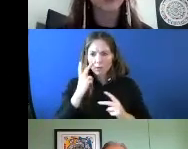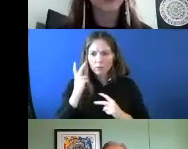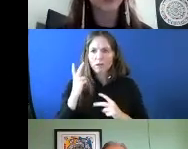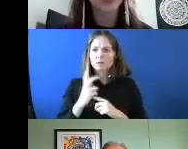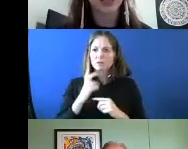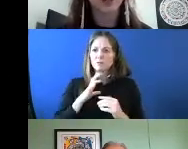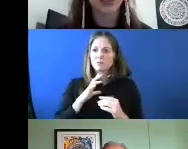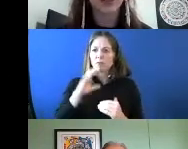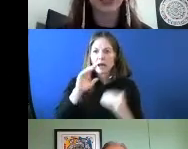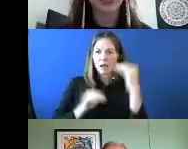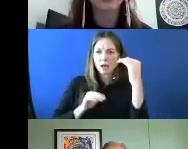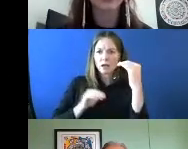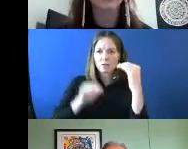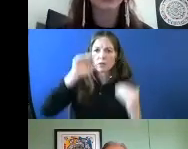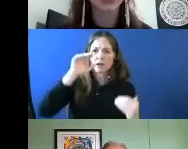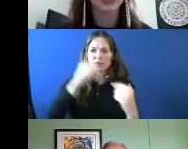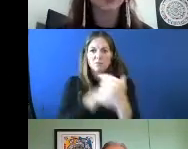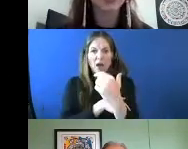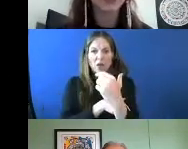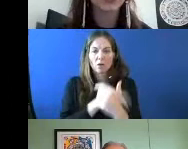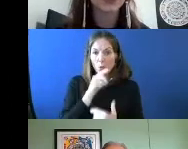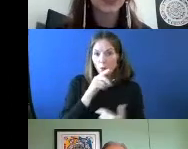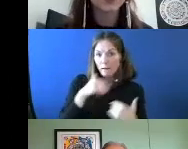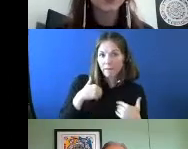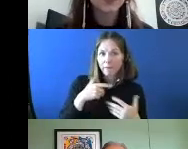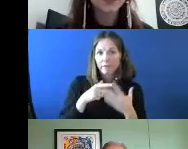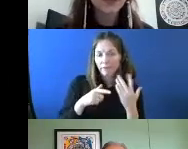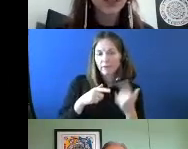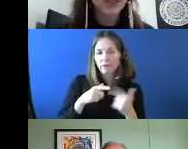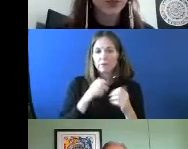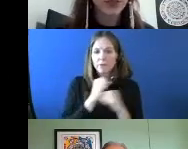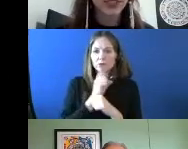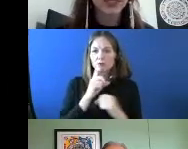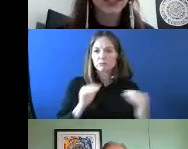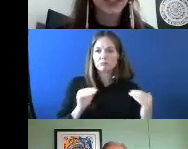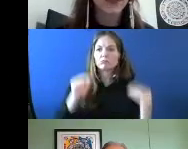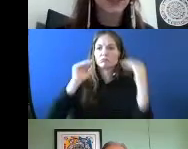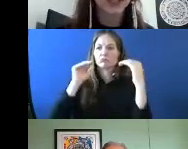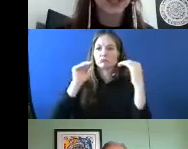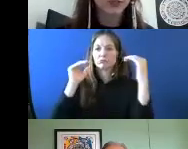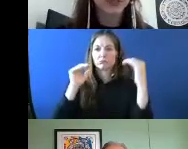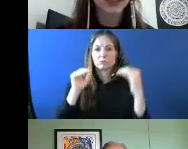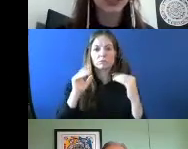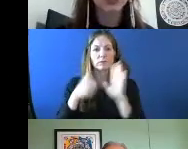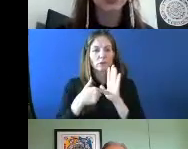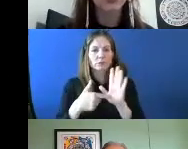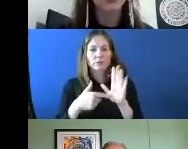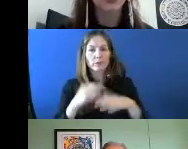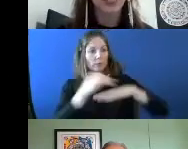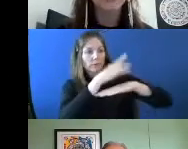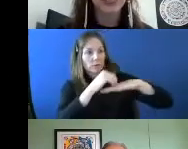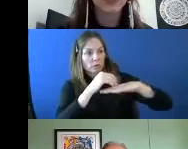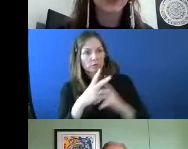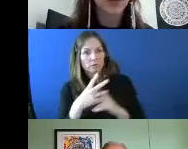empowering for our community partners and for Indigenous peoples. Whether it's giving them research positions